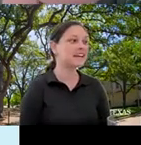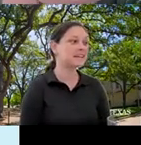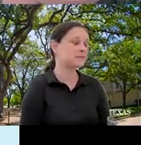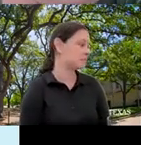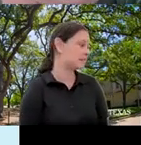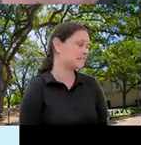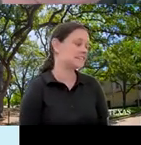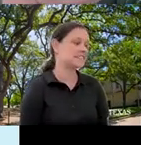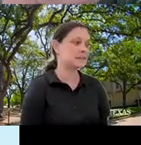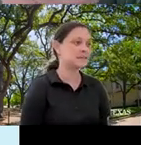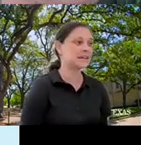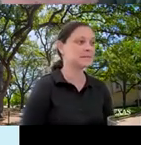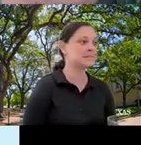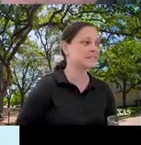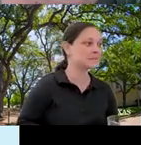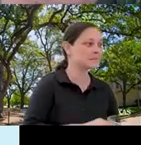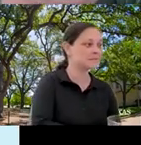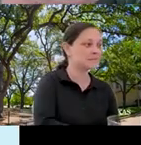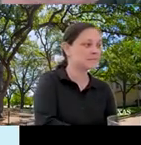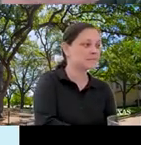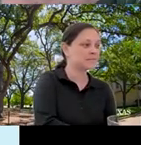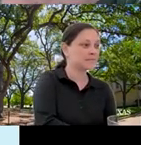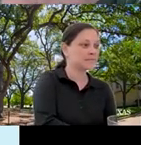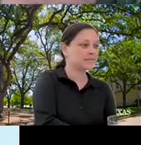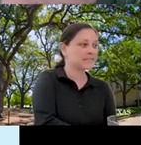responded, responded sometimes.